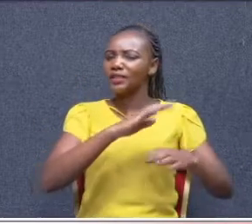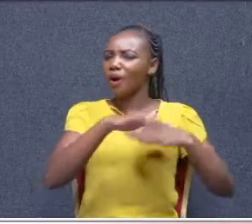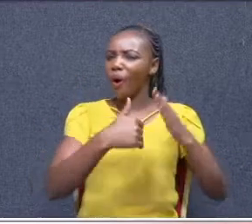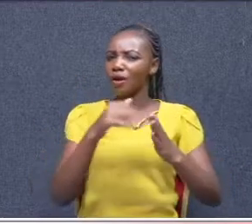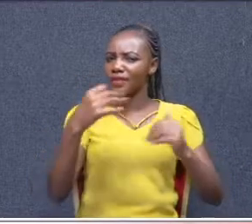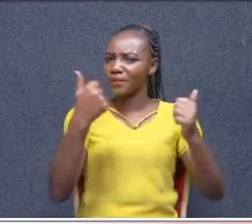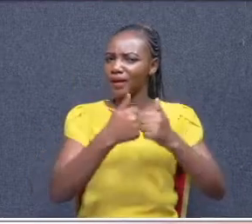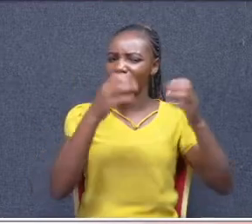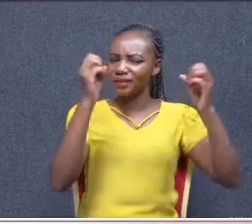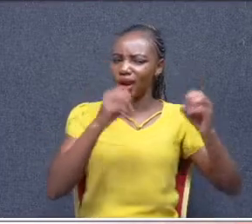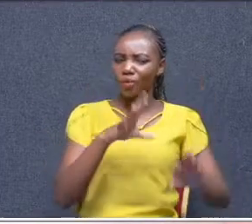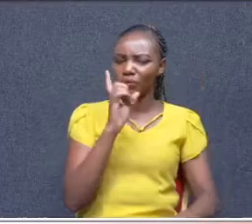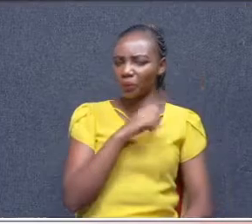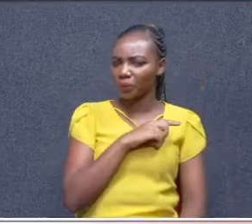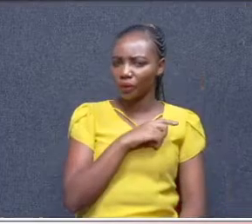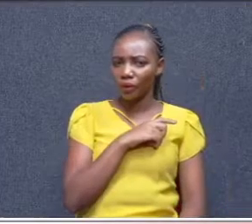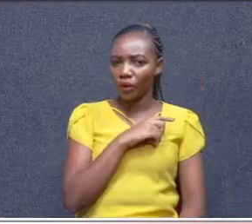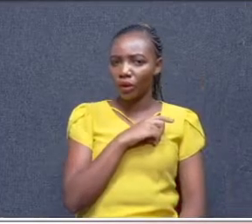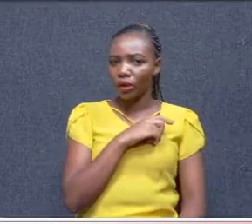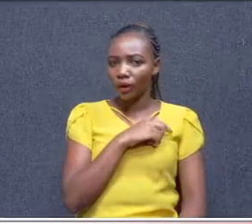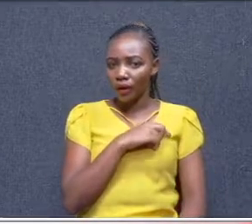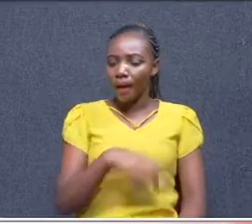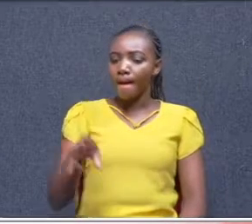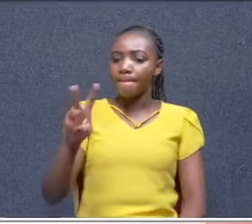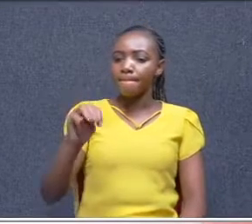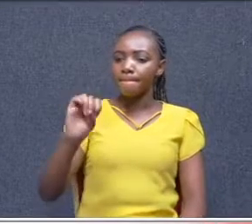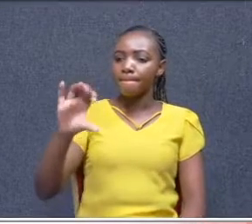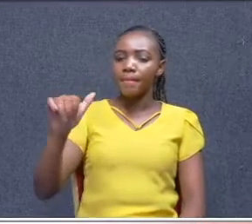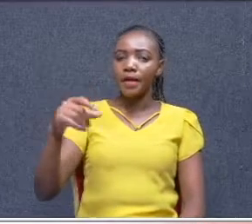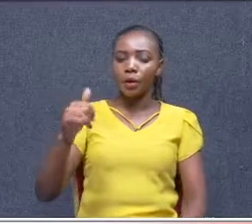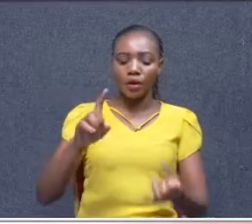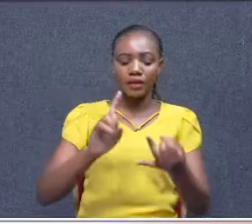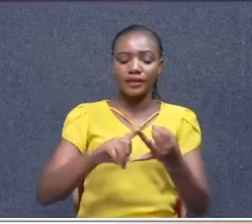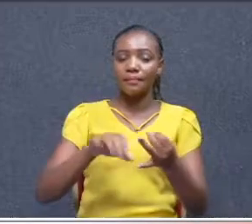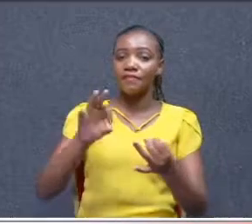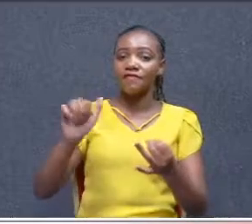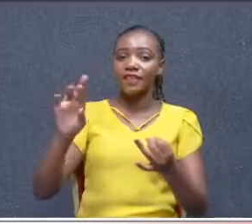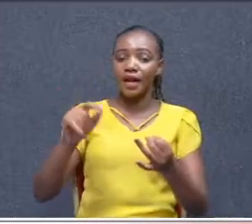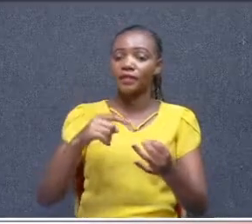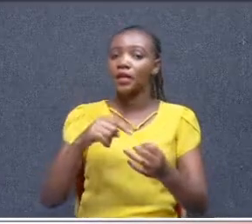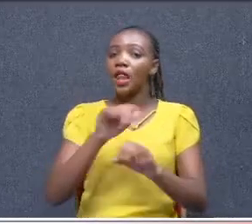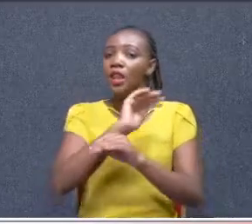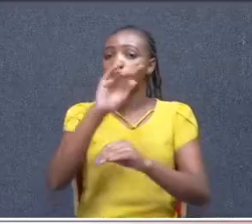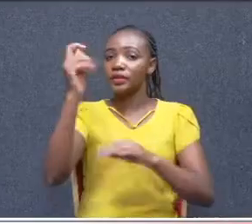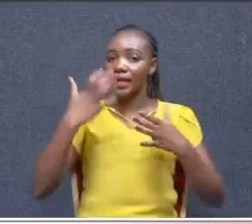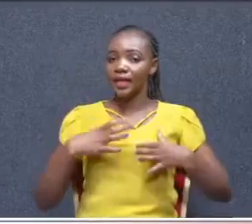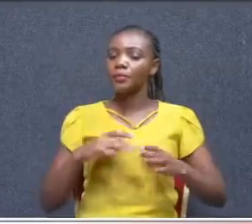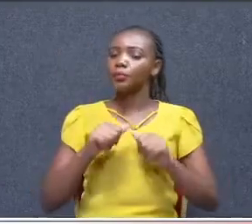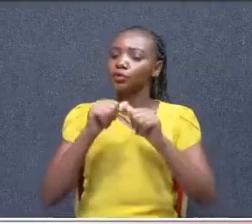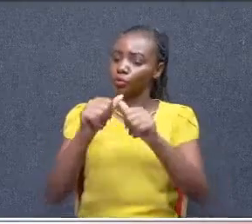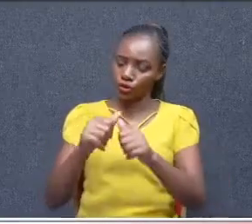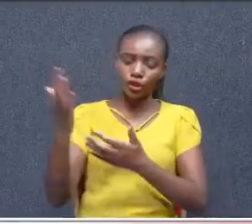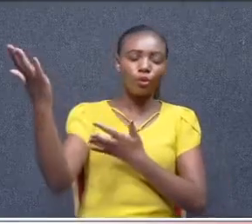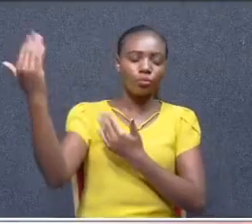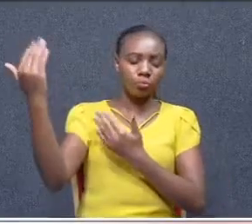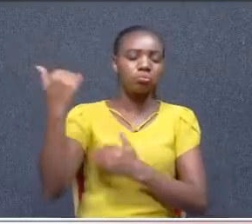first leg round qualifying matches. Captain Michael Olunga and head coach Injin Firat have urged Kenyans to hang on, promising a much